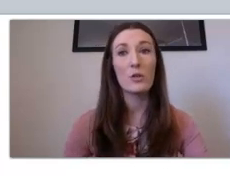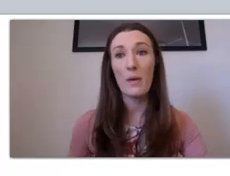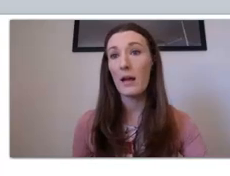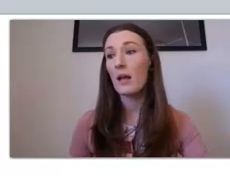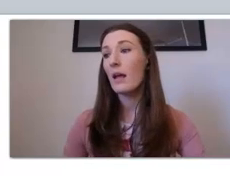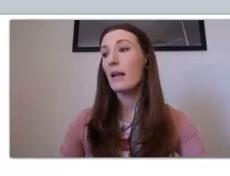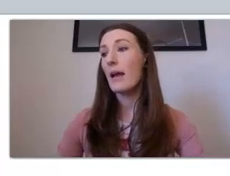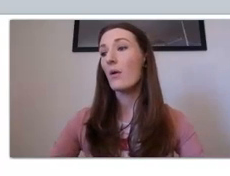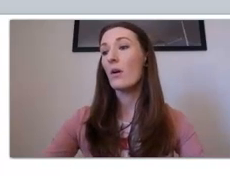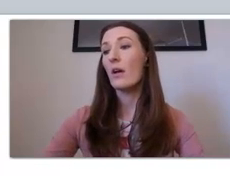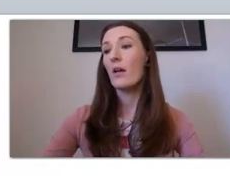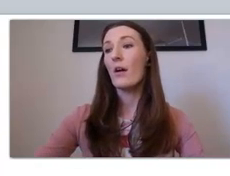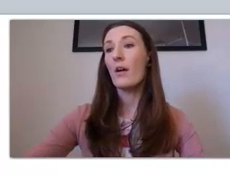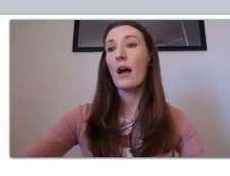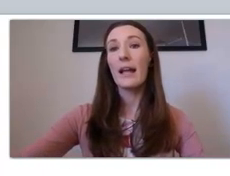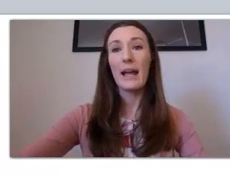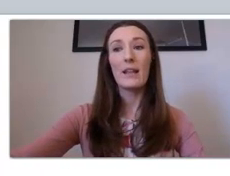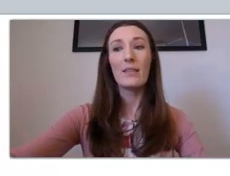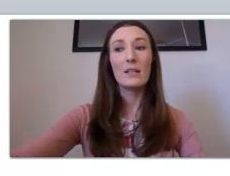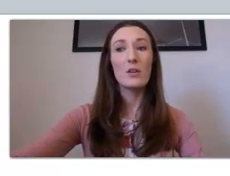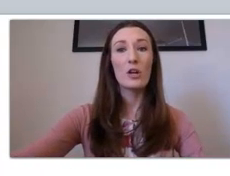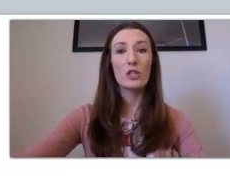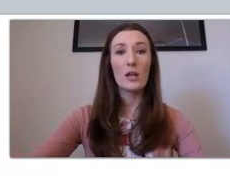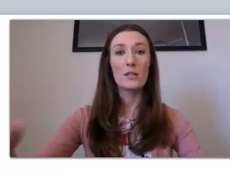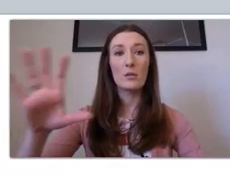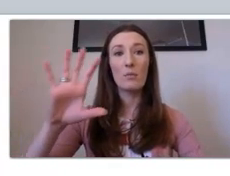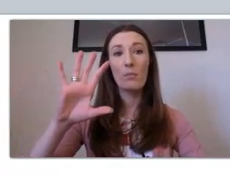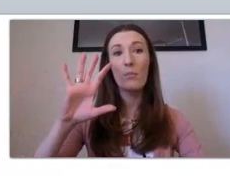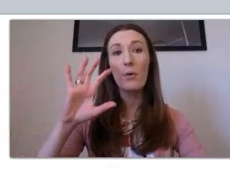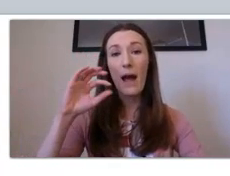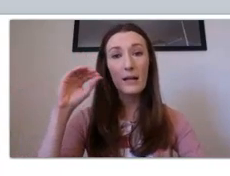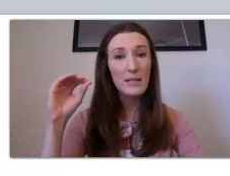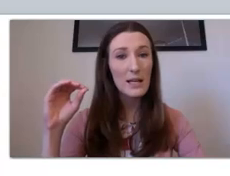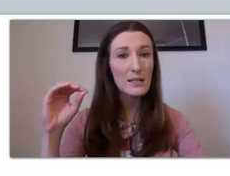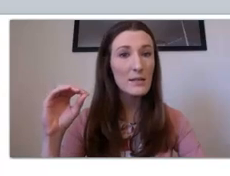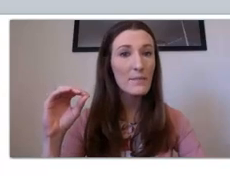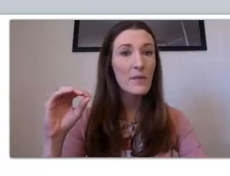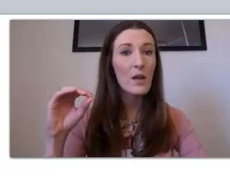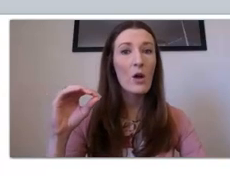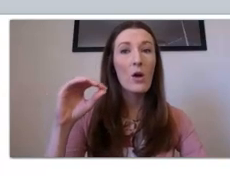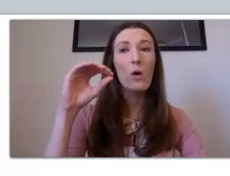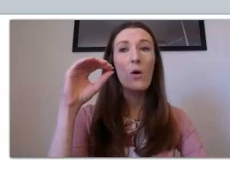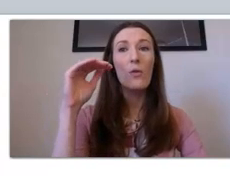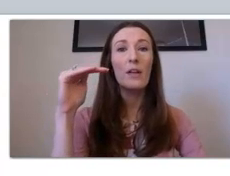in Japan. Now, again, these are just practice.